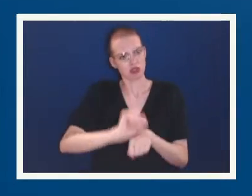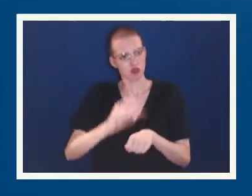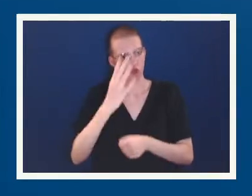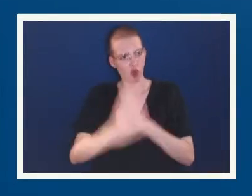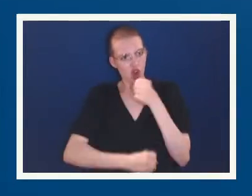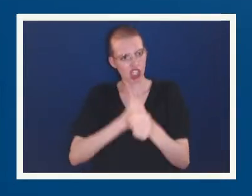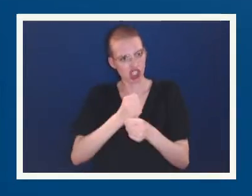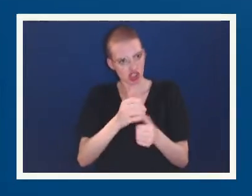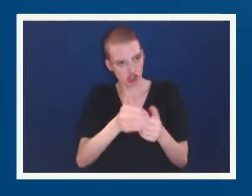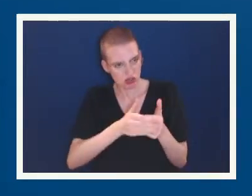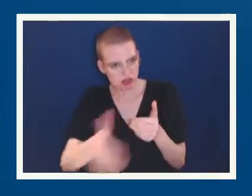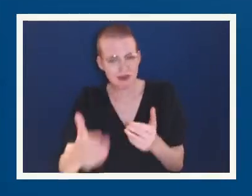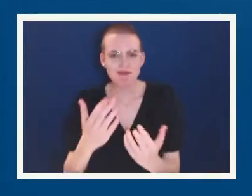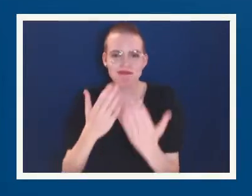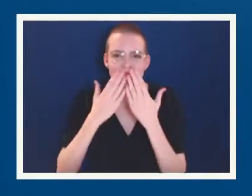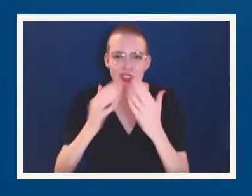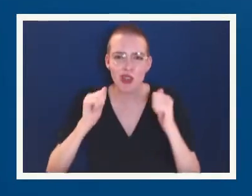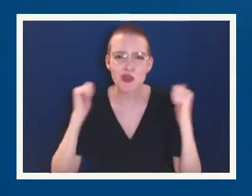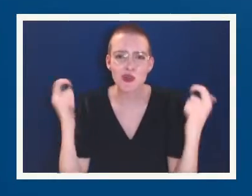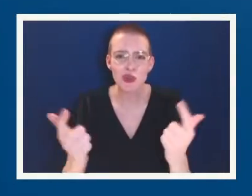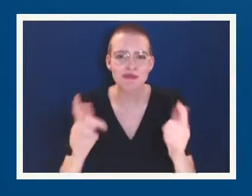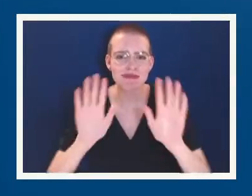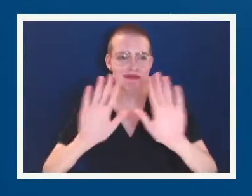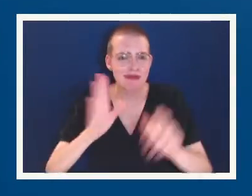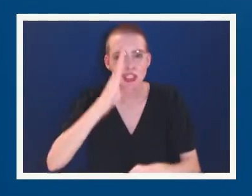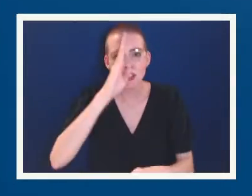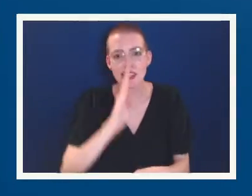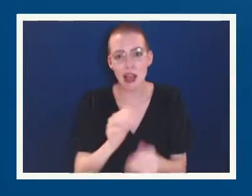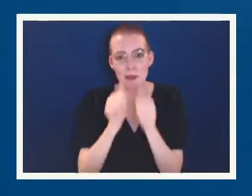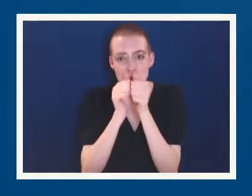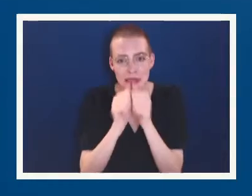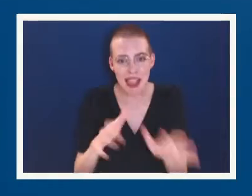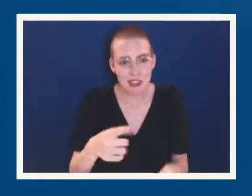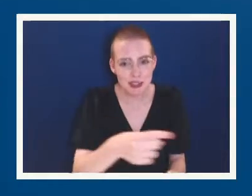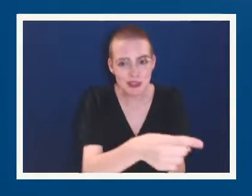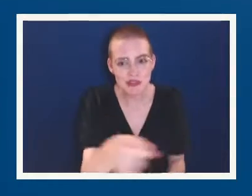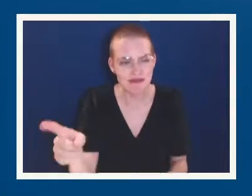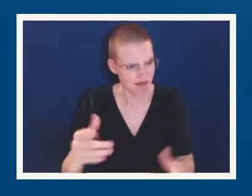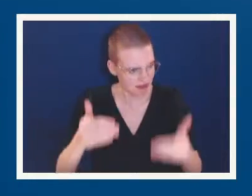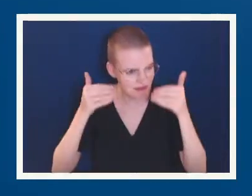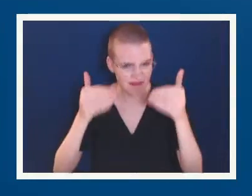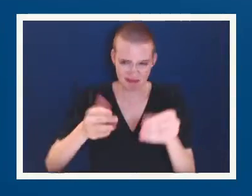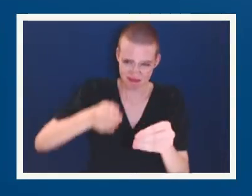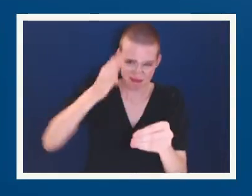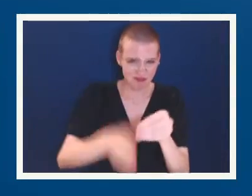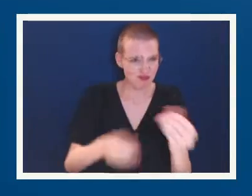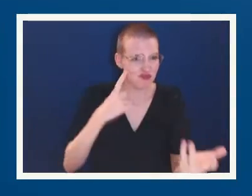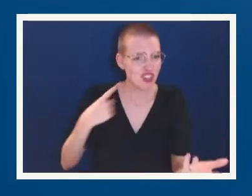governor. Thank you all very much. God bless you all. Let's get this done. Thank you.